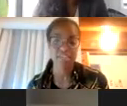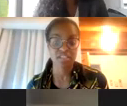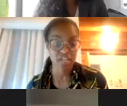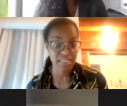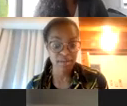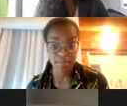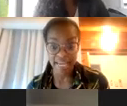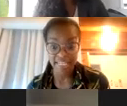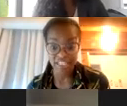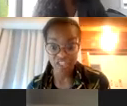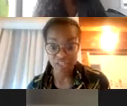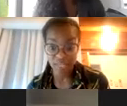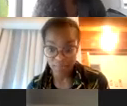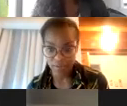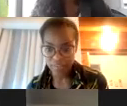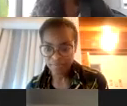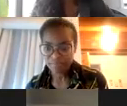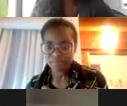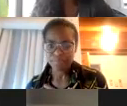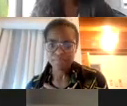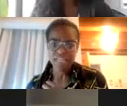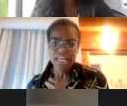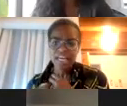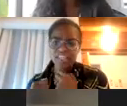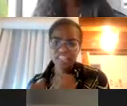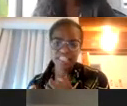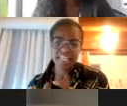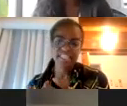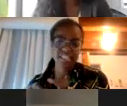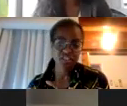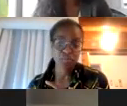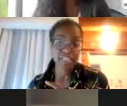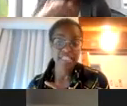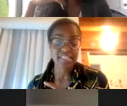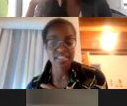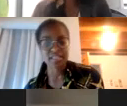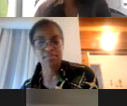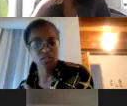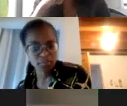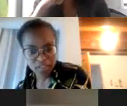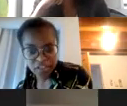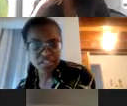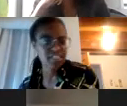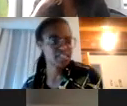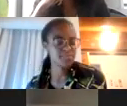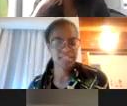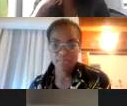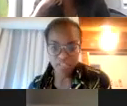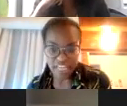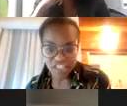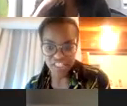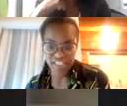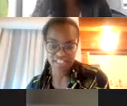disproportionality being the starkest among Black and Indigenous people. Just like its sister policing systems, the criminal legal system,